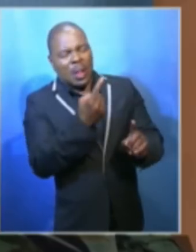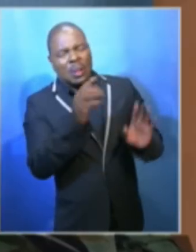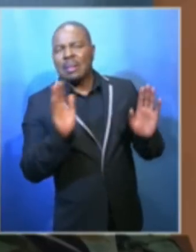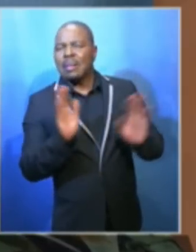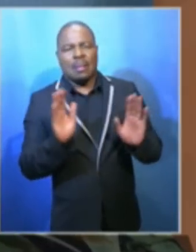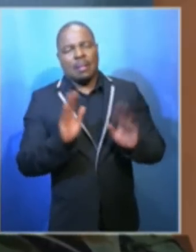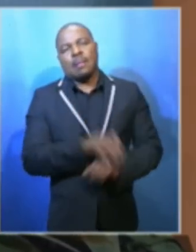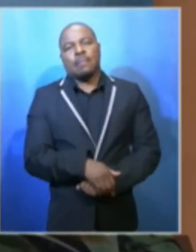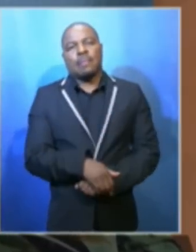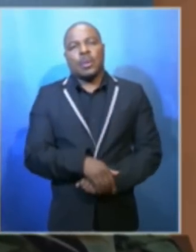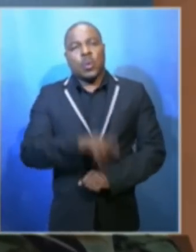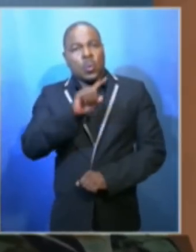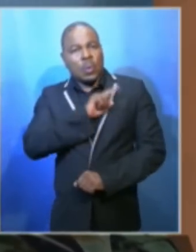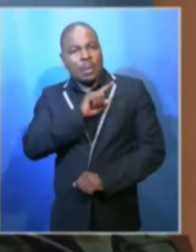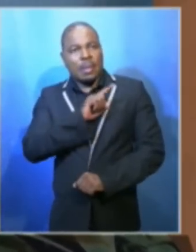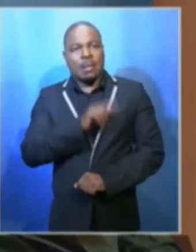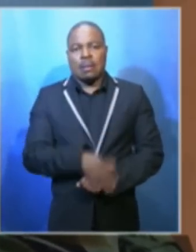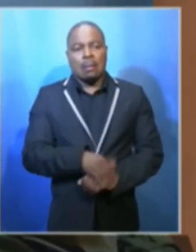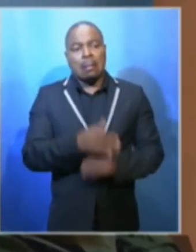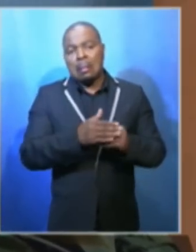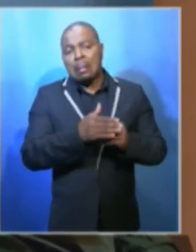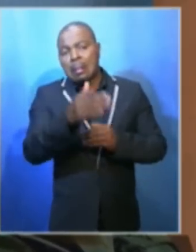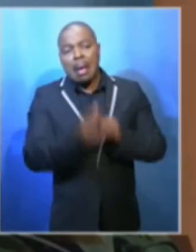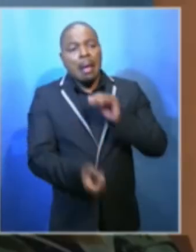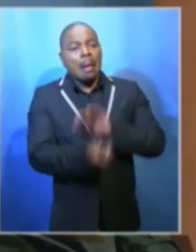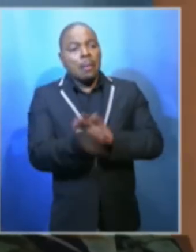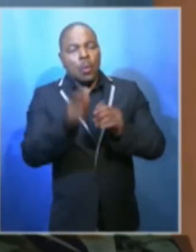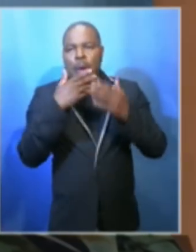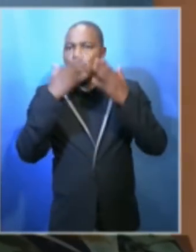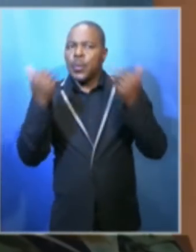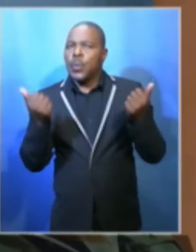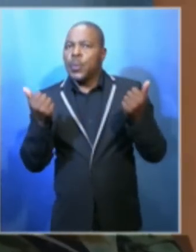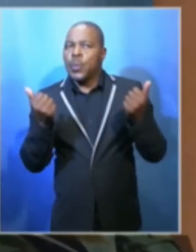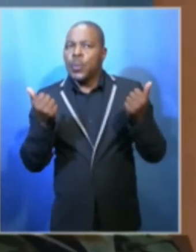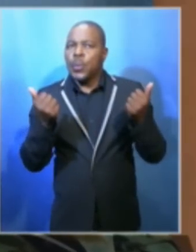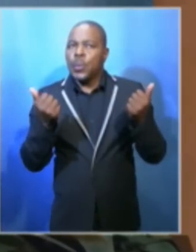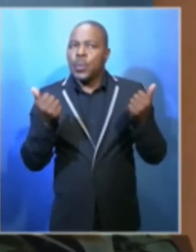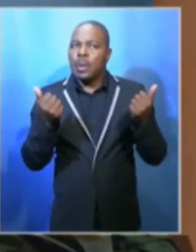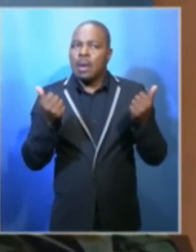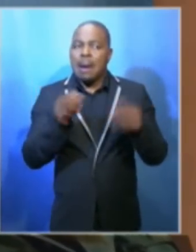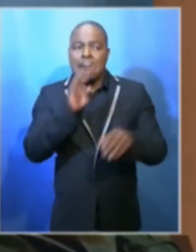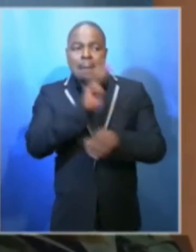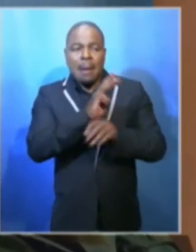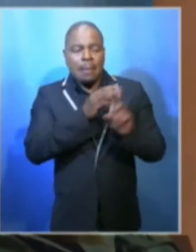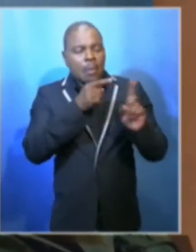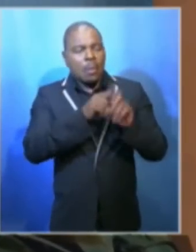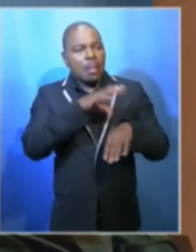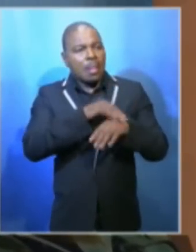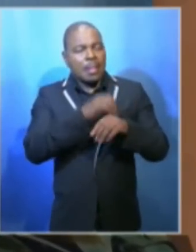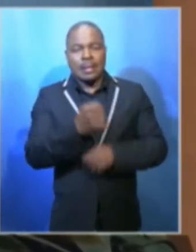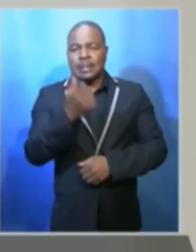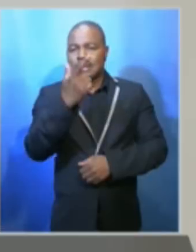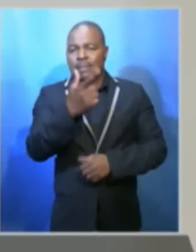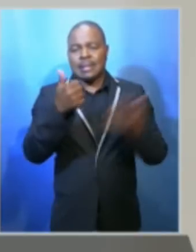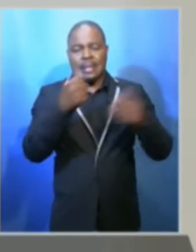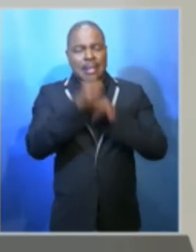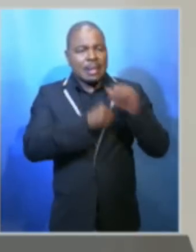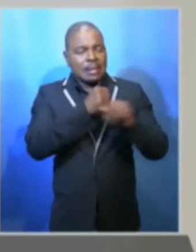Because of how it is se tla tsamang se diragala. Mama wa 76 years a dule a le mo one. It's not